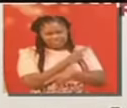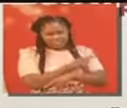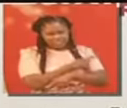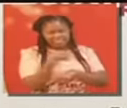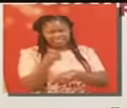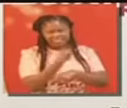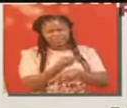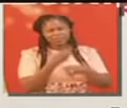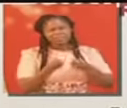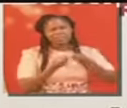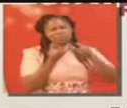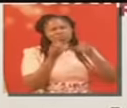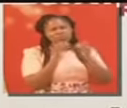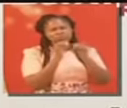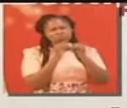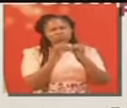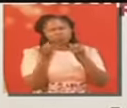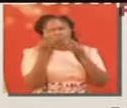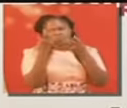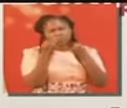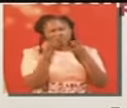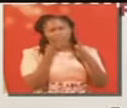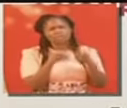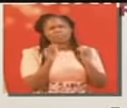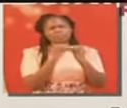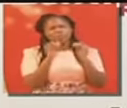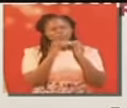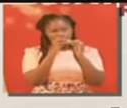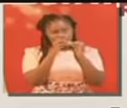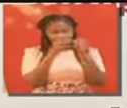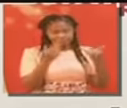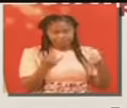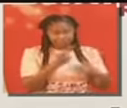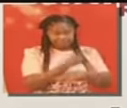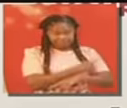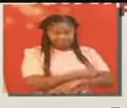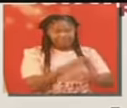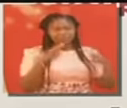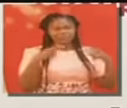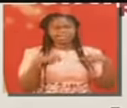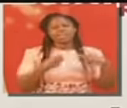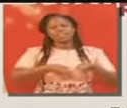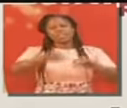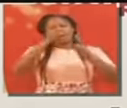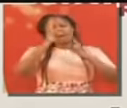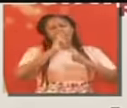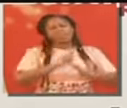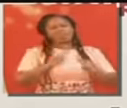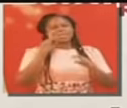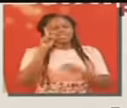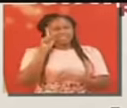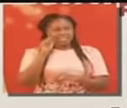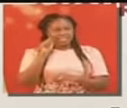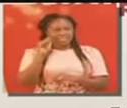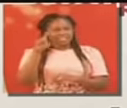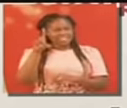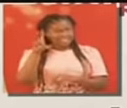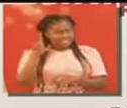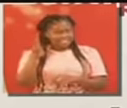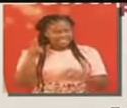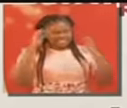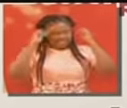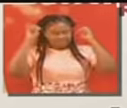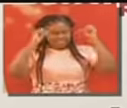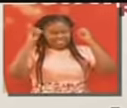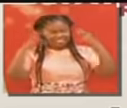the Ministry's COVID-19 response. Today on our panel, we have the Honorable Terence Dayalsing, Minister of Health,